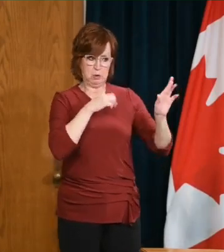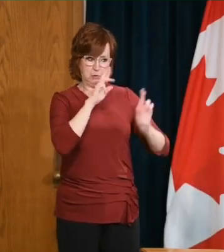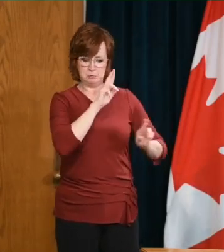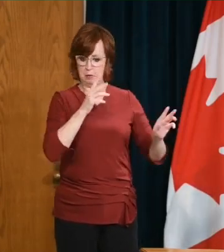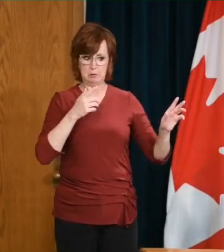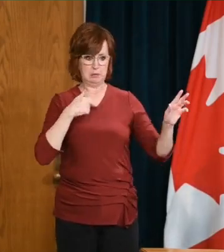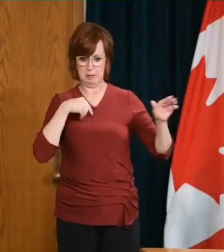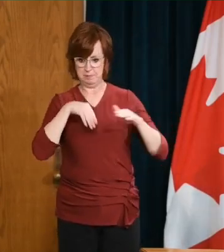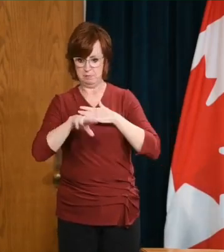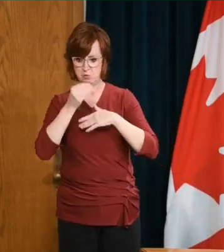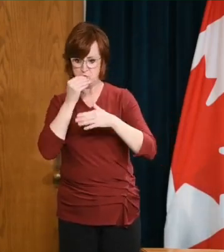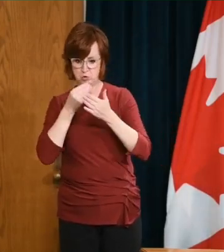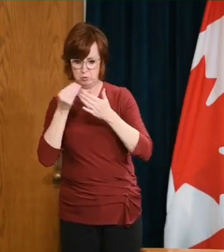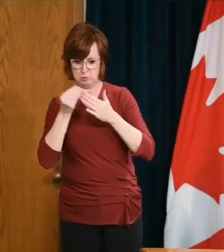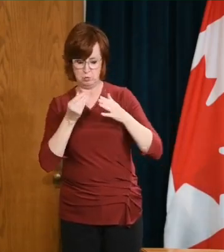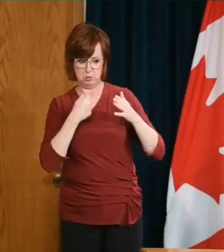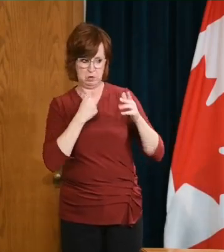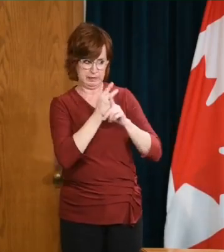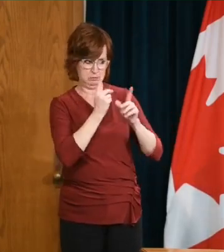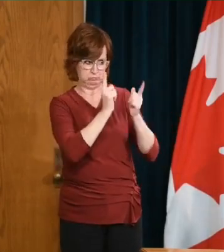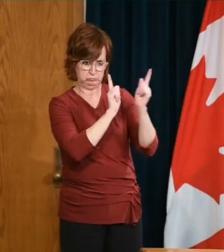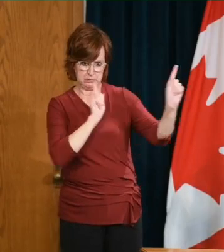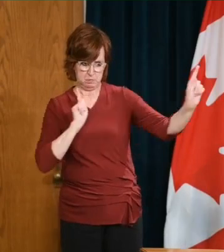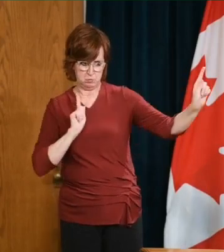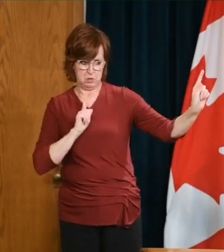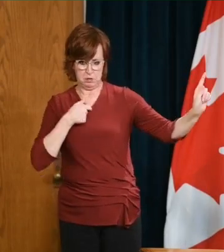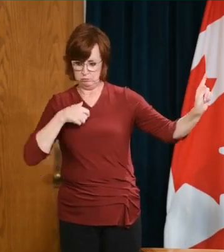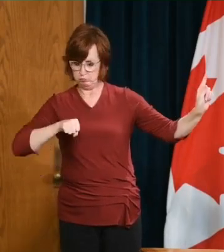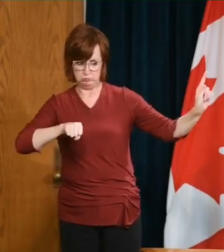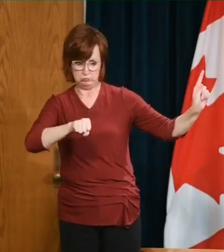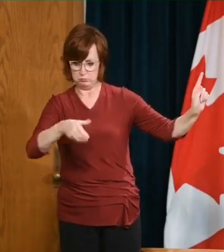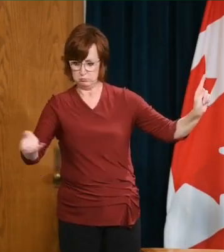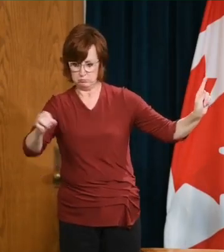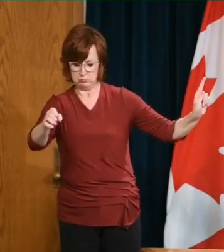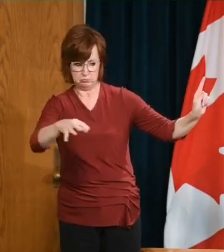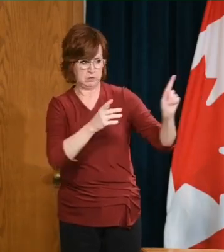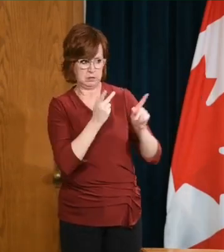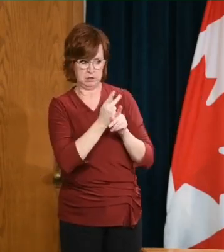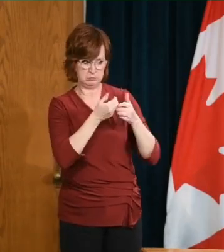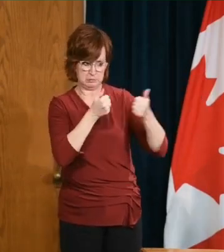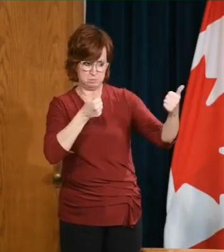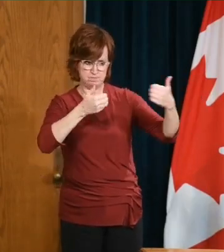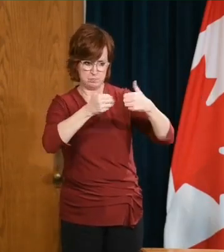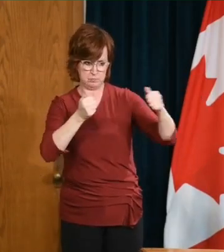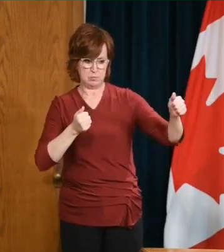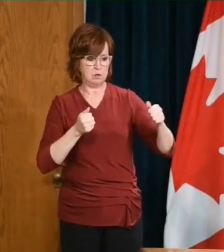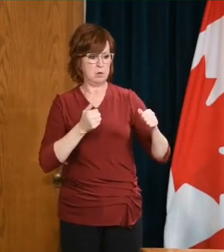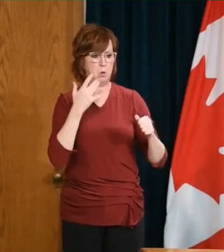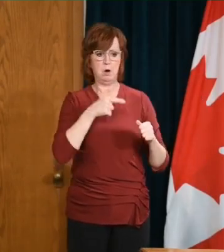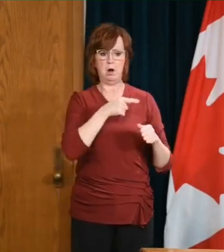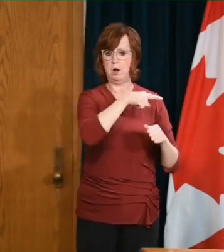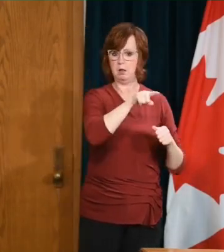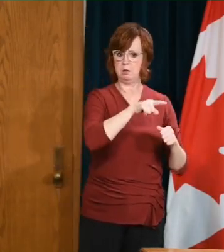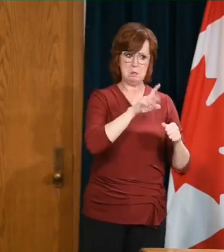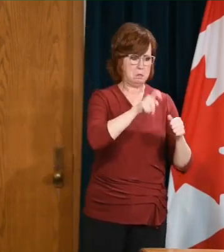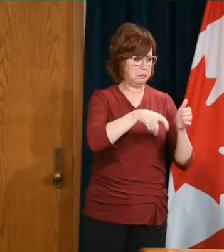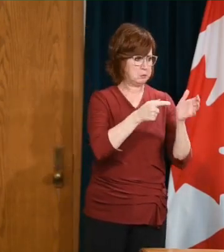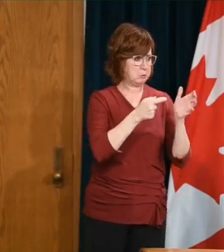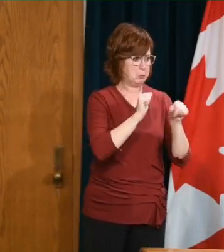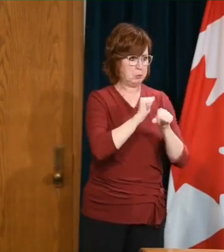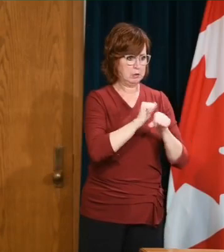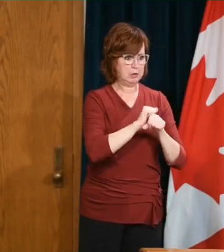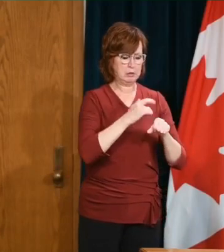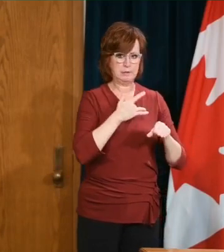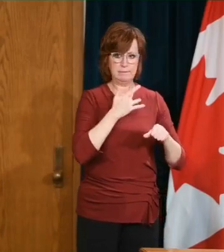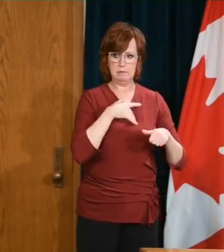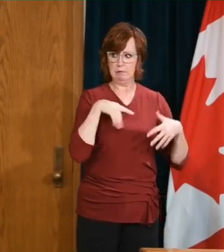grocery store or other workplace, and that is essential to keep people working in those areas safe, and